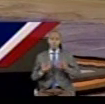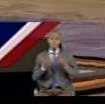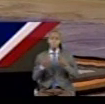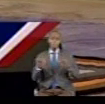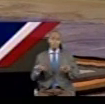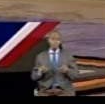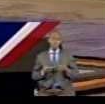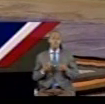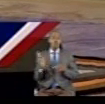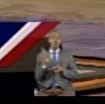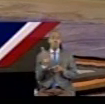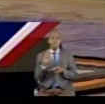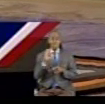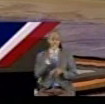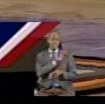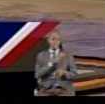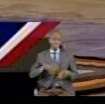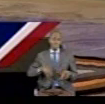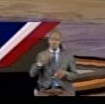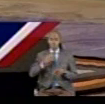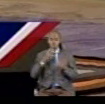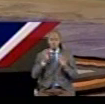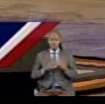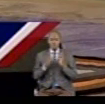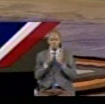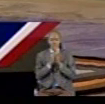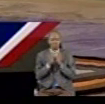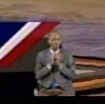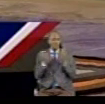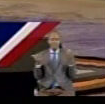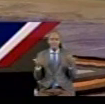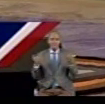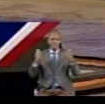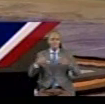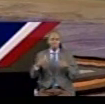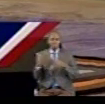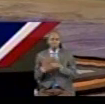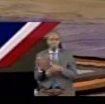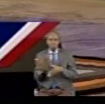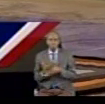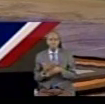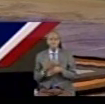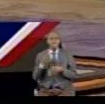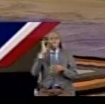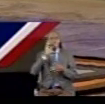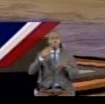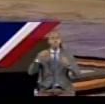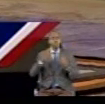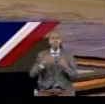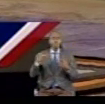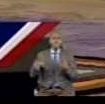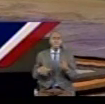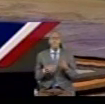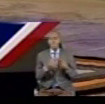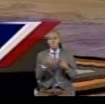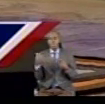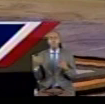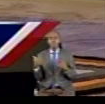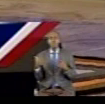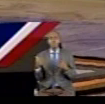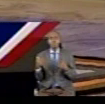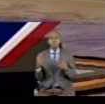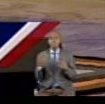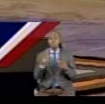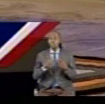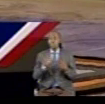the Father without any distraction. He departed into a solitary place and